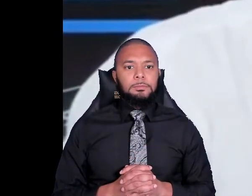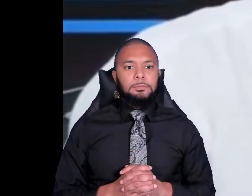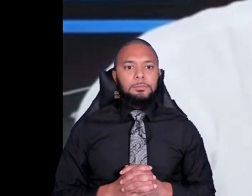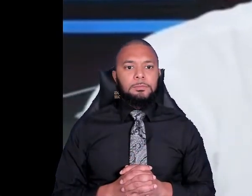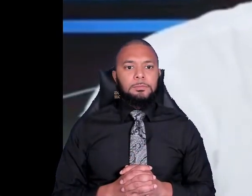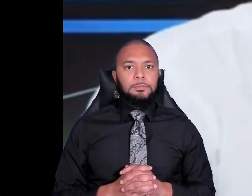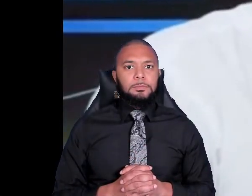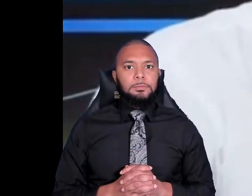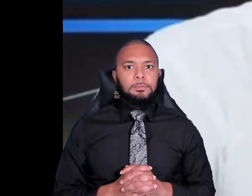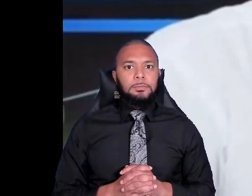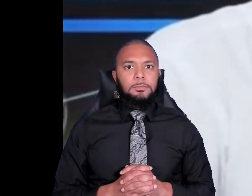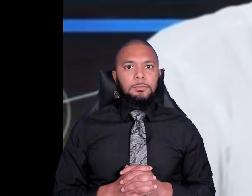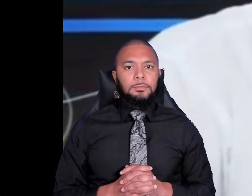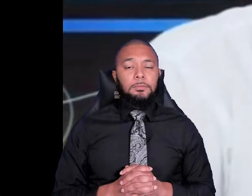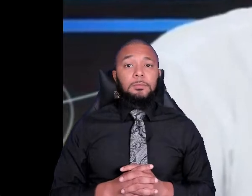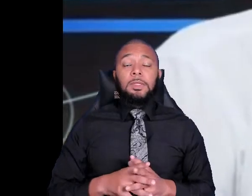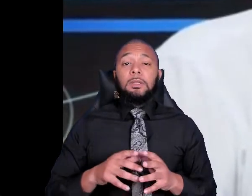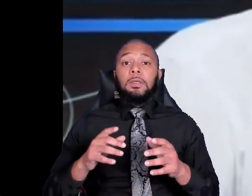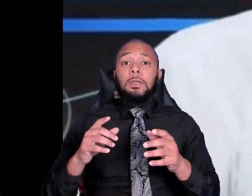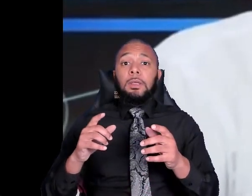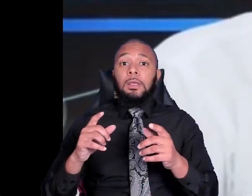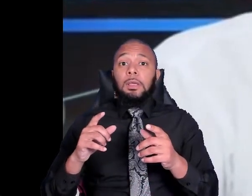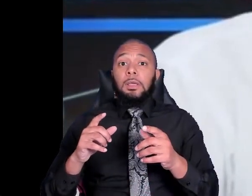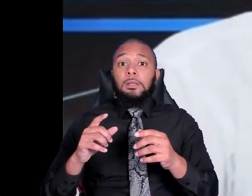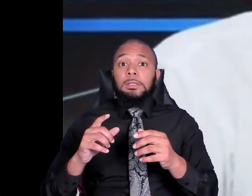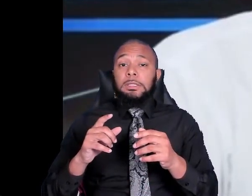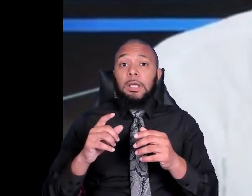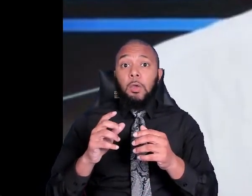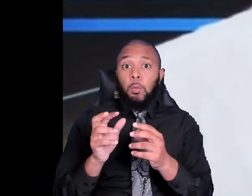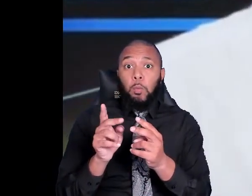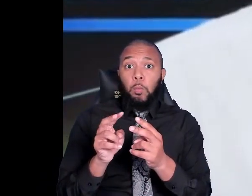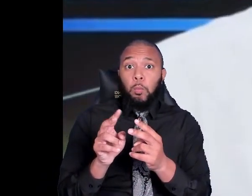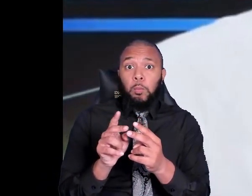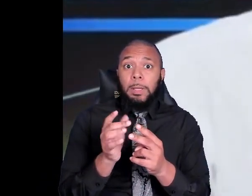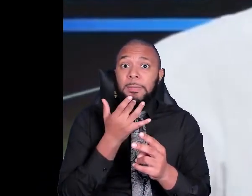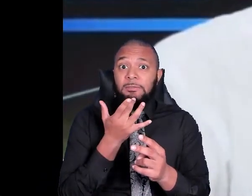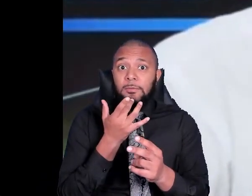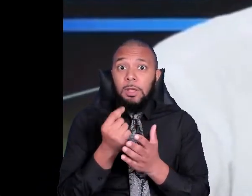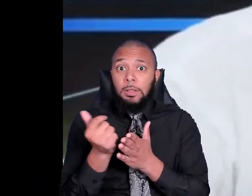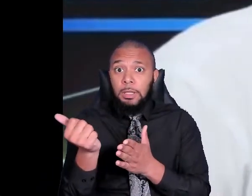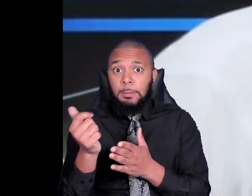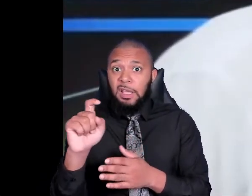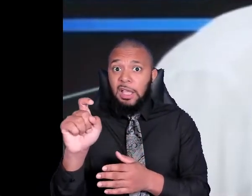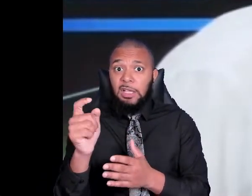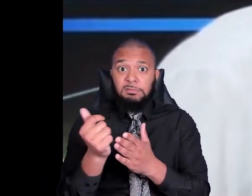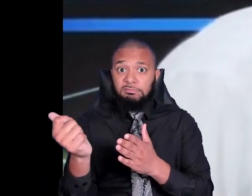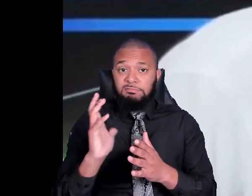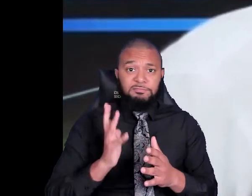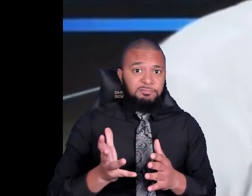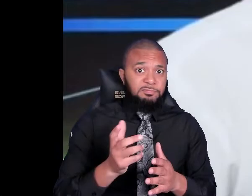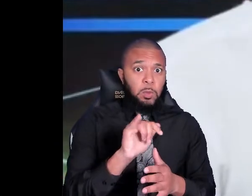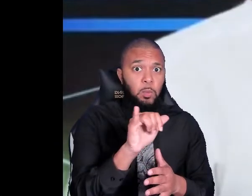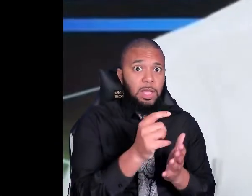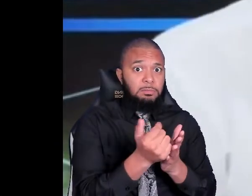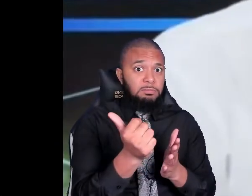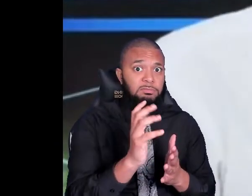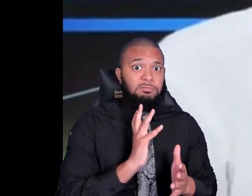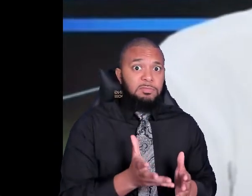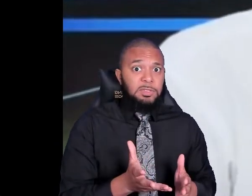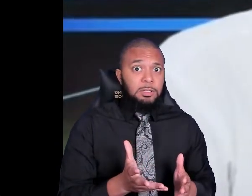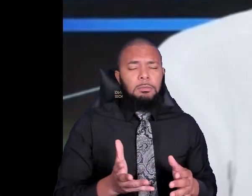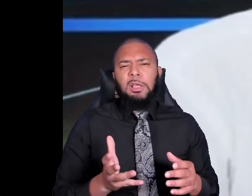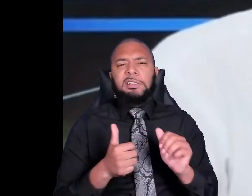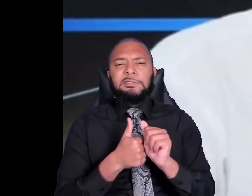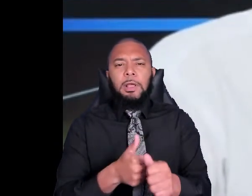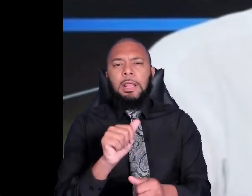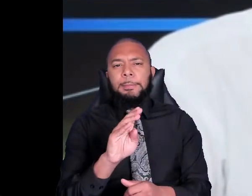Now you can do this in either order you want. You can eliminate x first or you can eliminate y first. Let's just do it in alphabetical